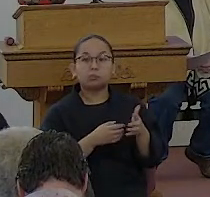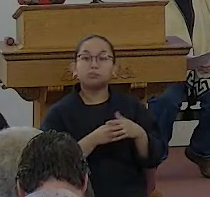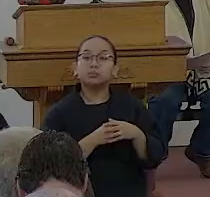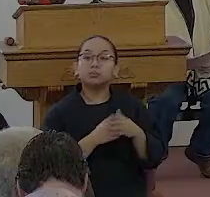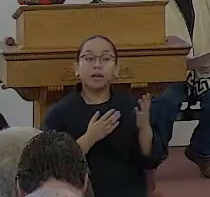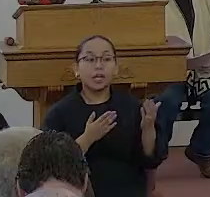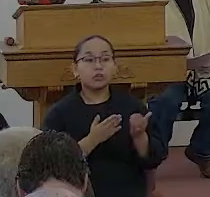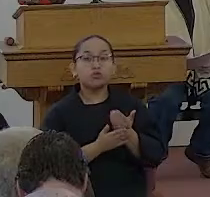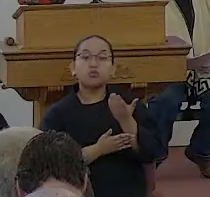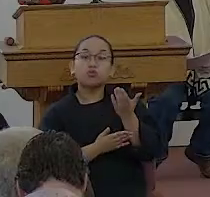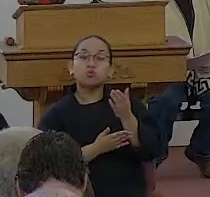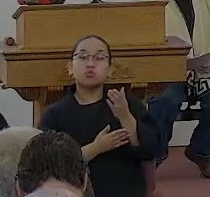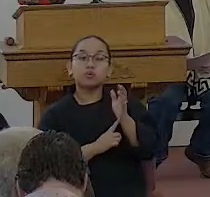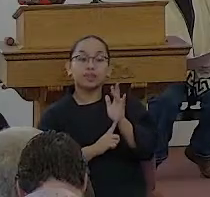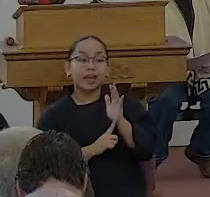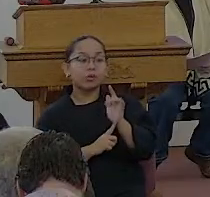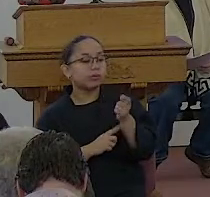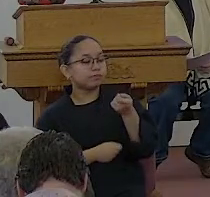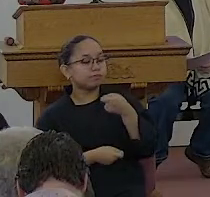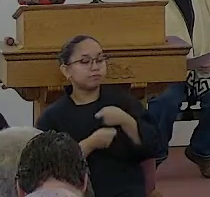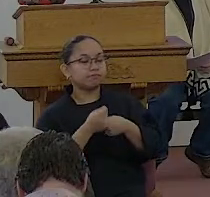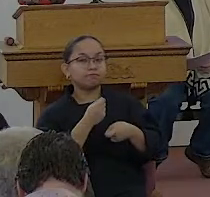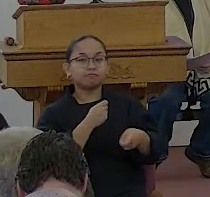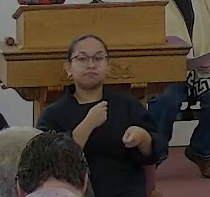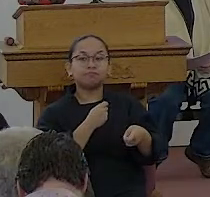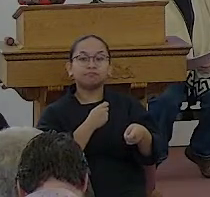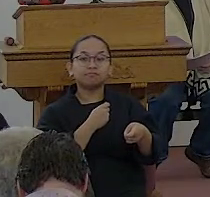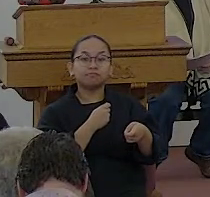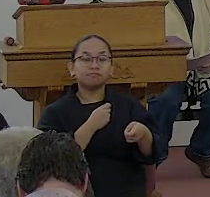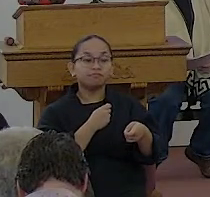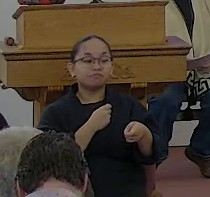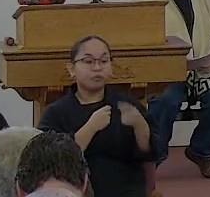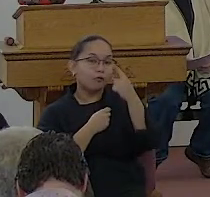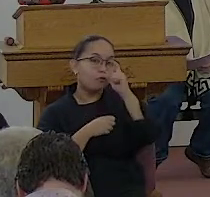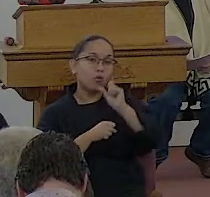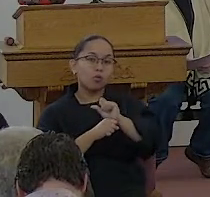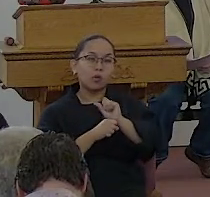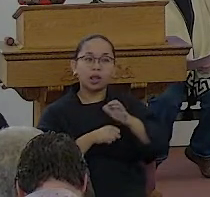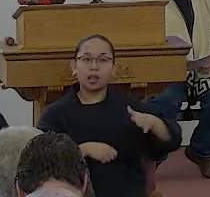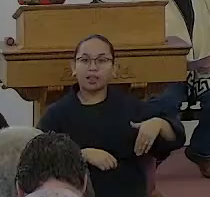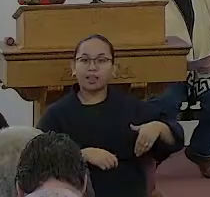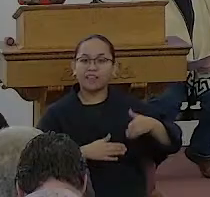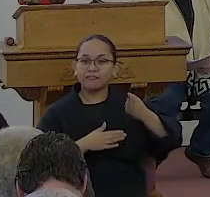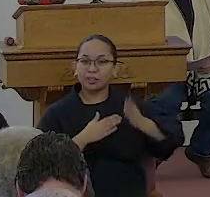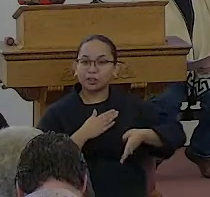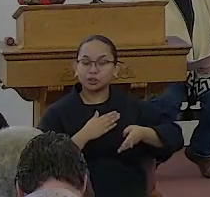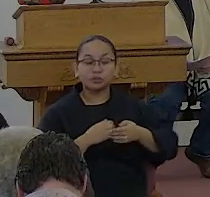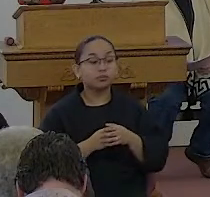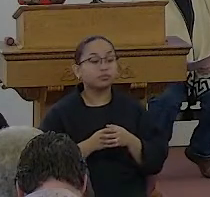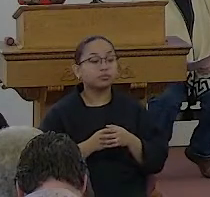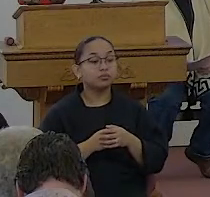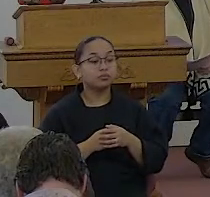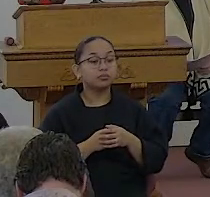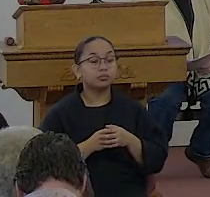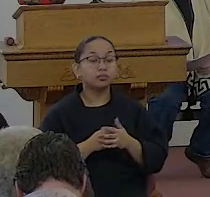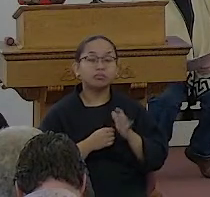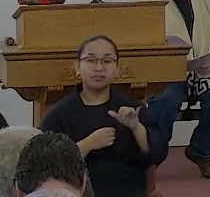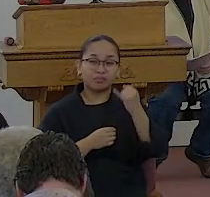candles would be needed to give light for the work that had yet to be completed. The idea of giving